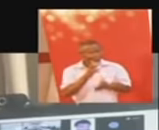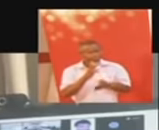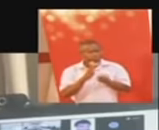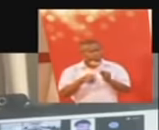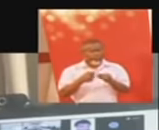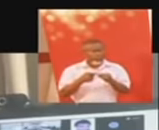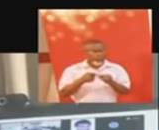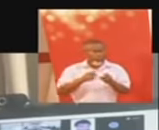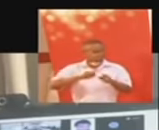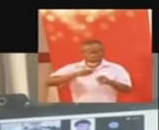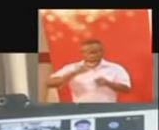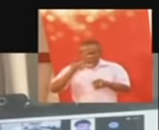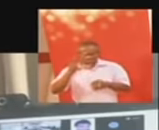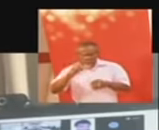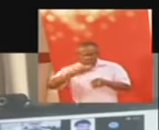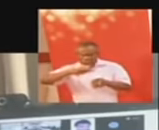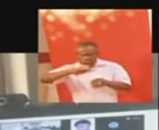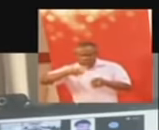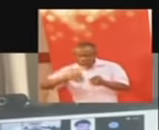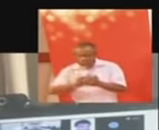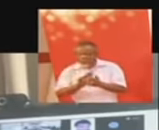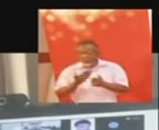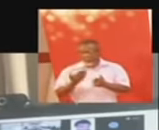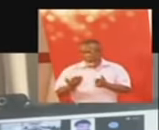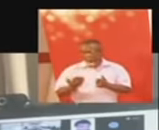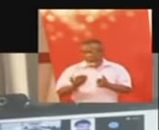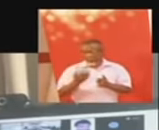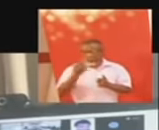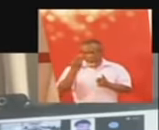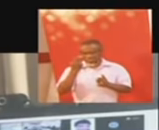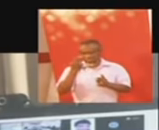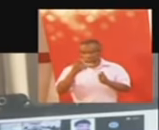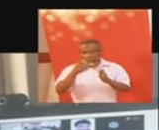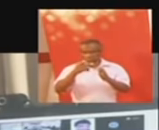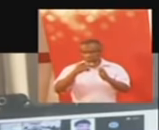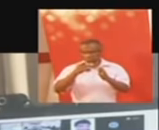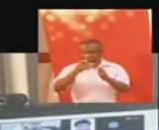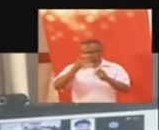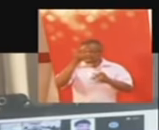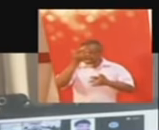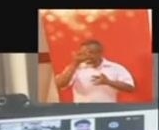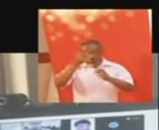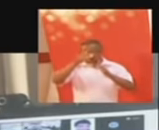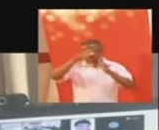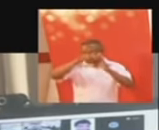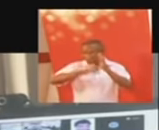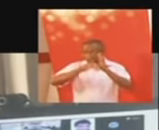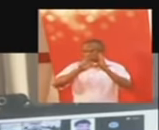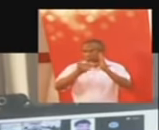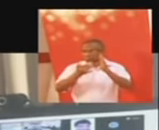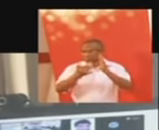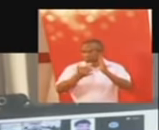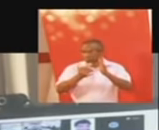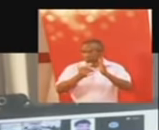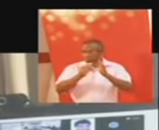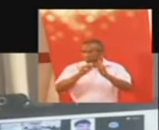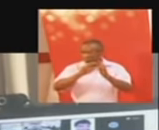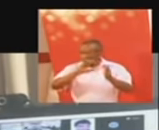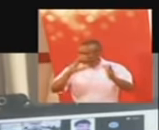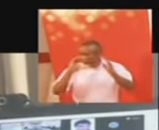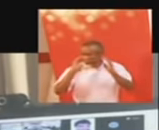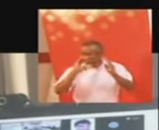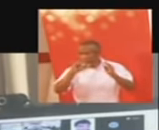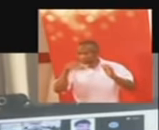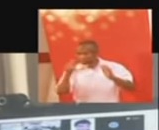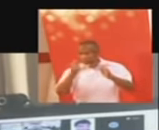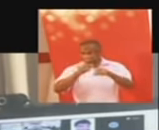our local landscape, with a noticeable drop in cases when compared to recent periods, which showed higher acceleration